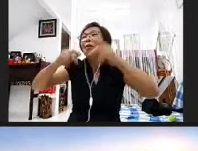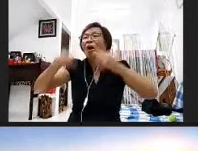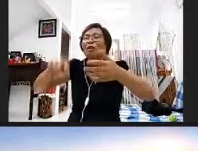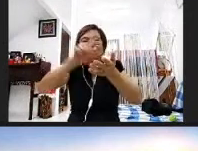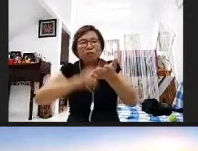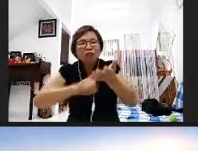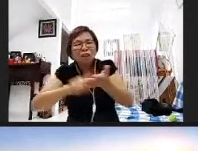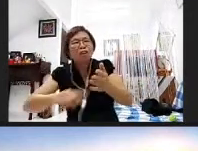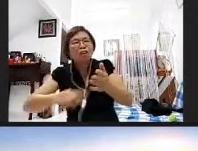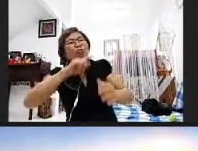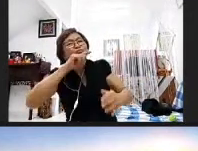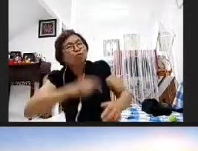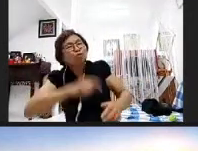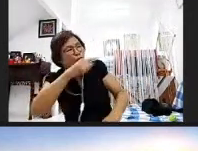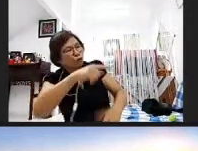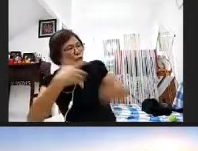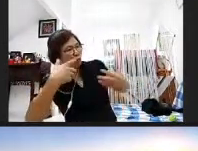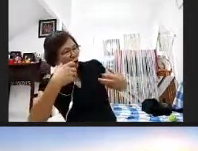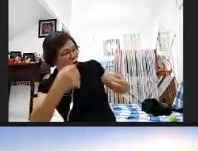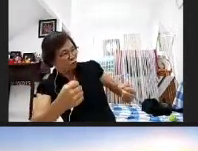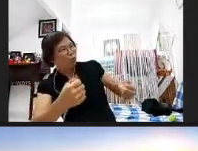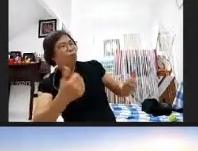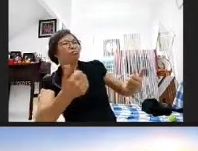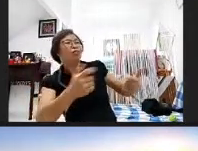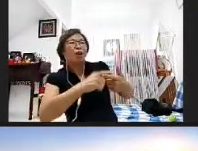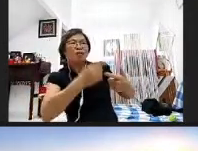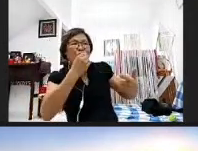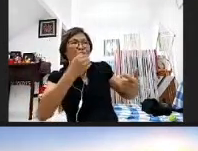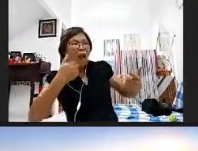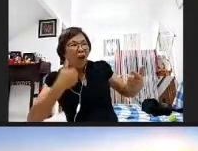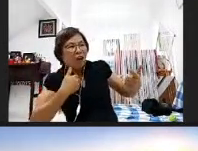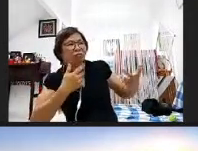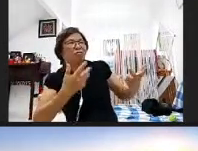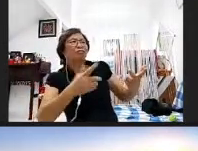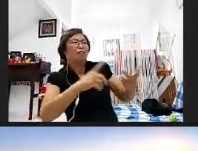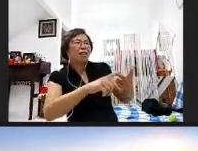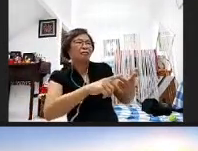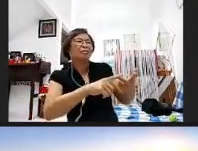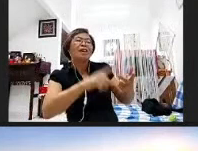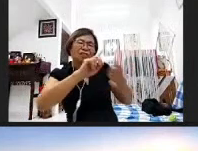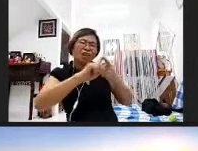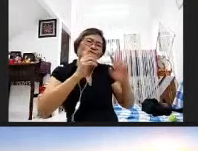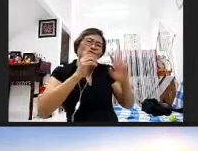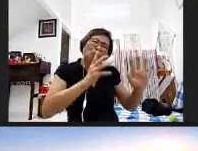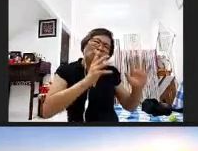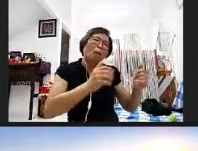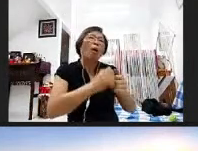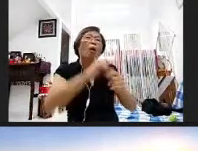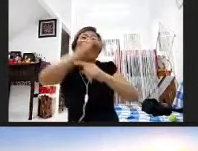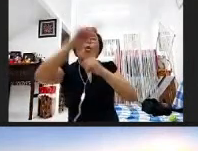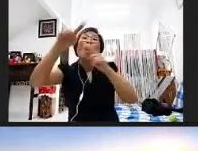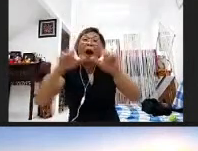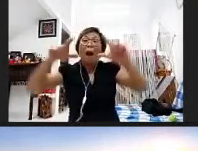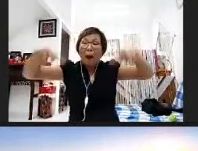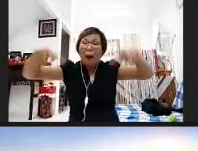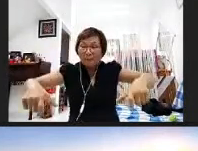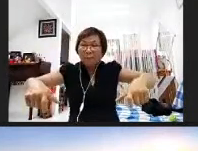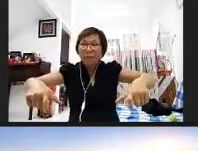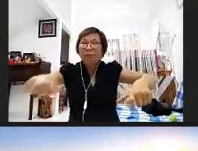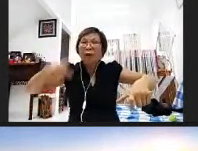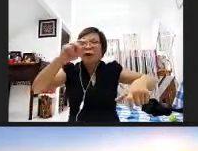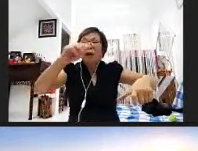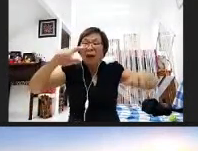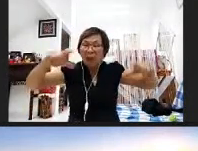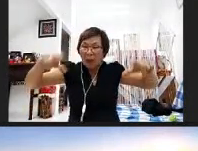on them to see that they're healthy, they're getting their food, and they're not totally alone. But when the MCO was implemented, this was